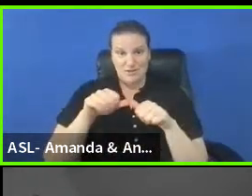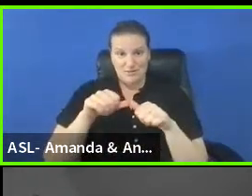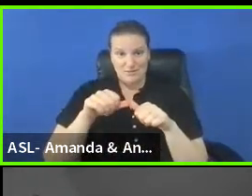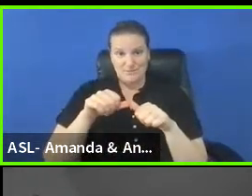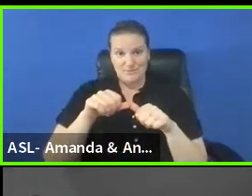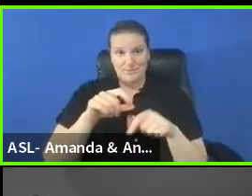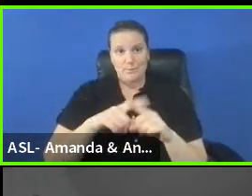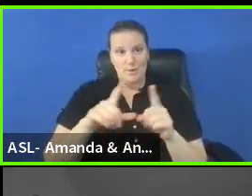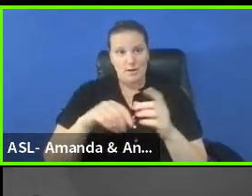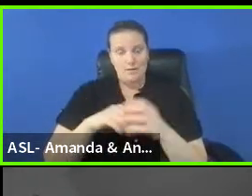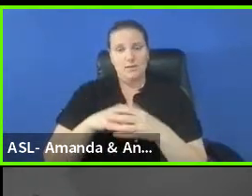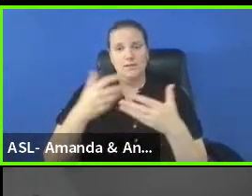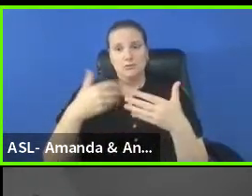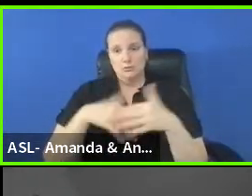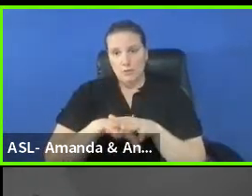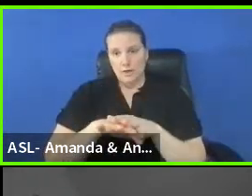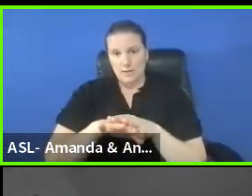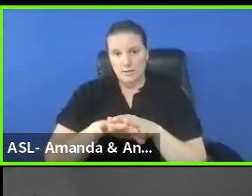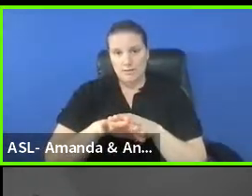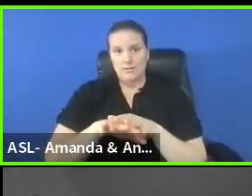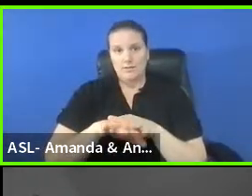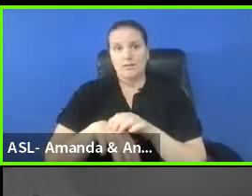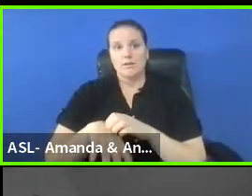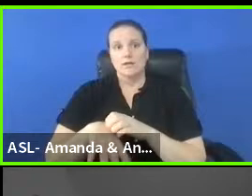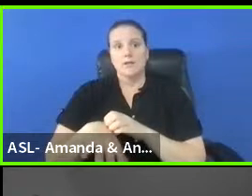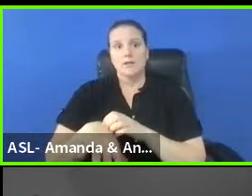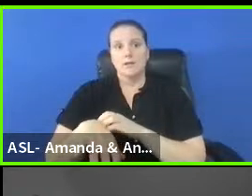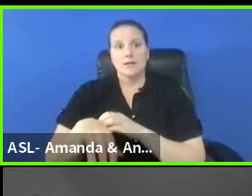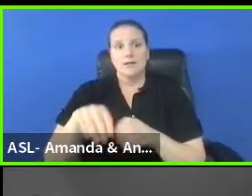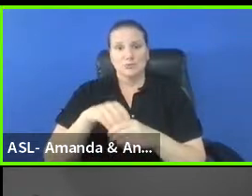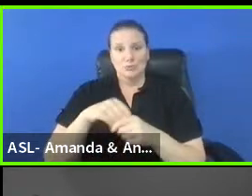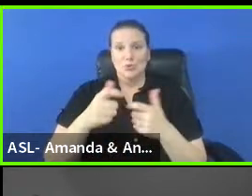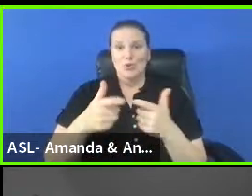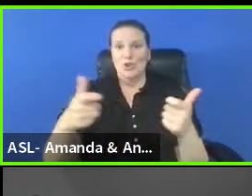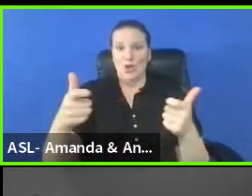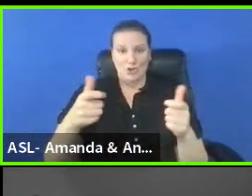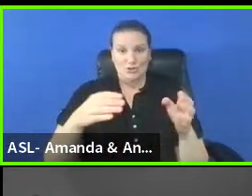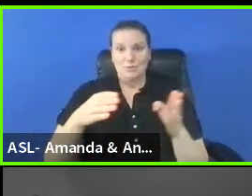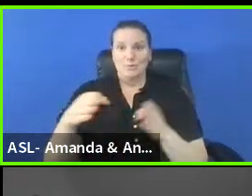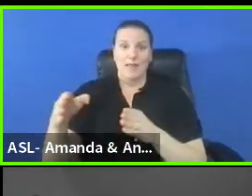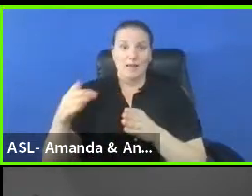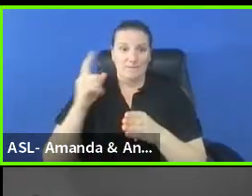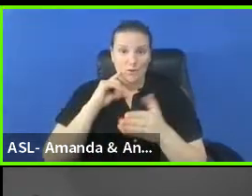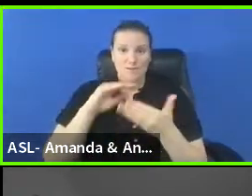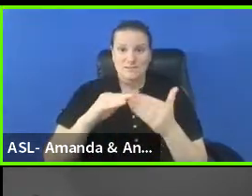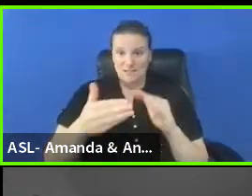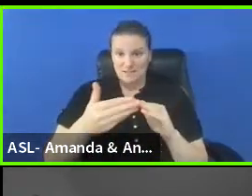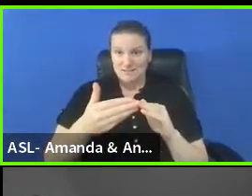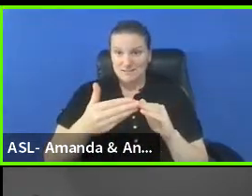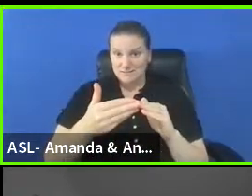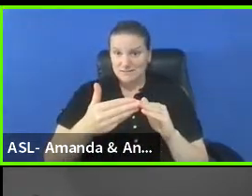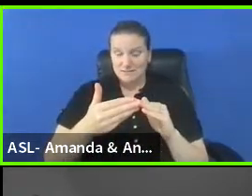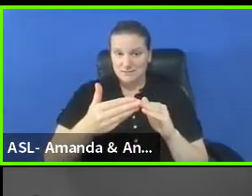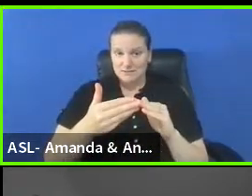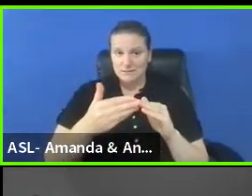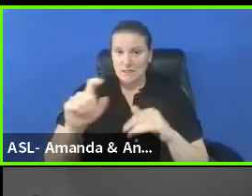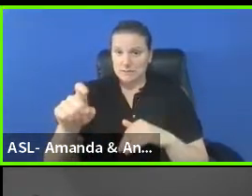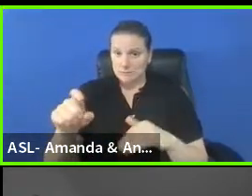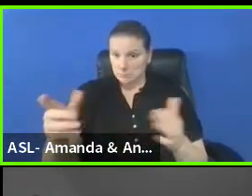but is integrated well into the larger planning of the city's